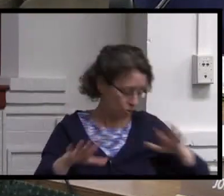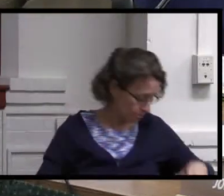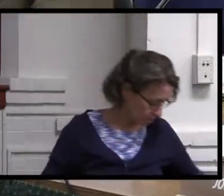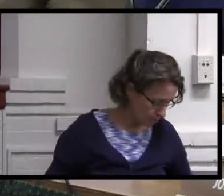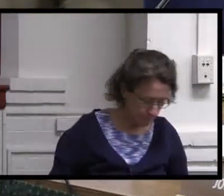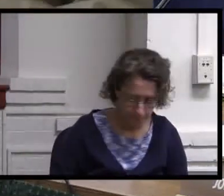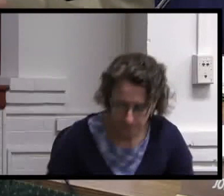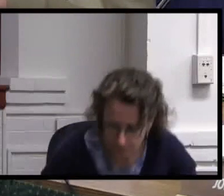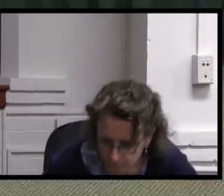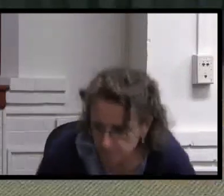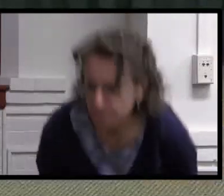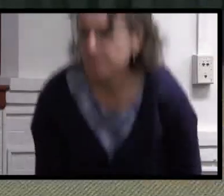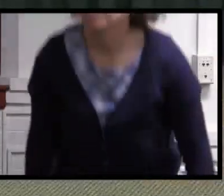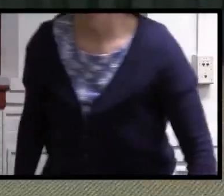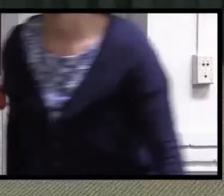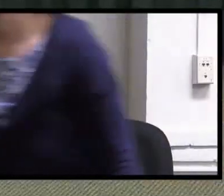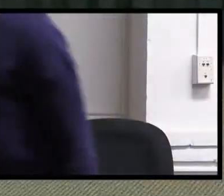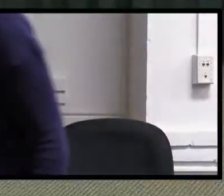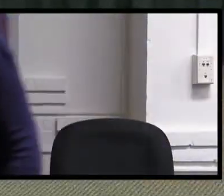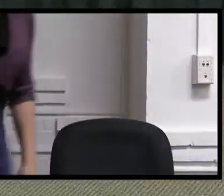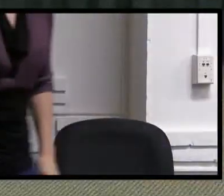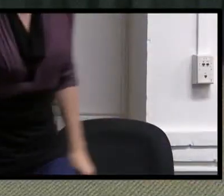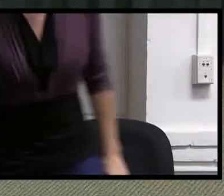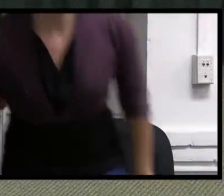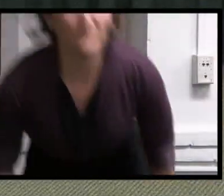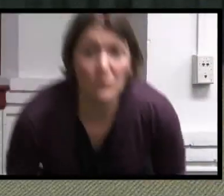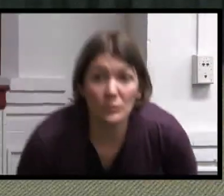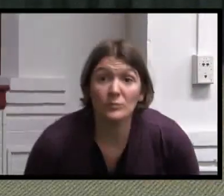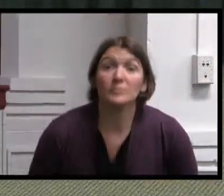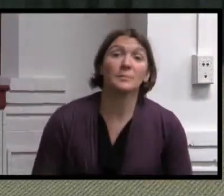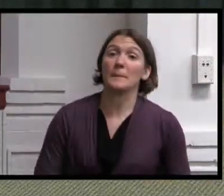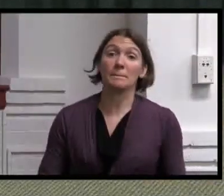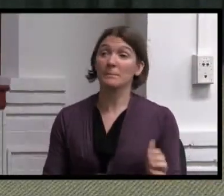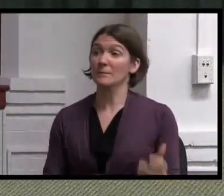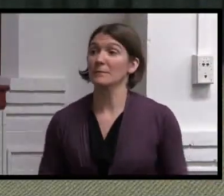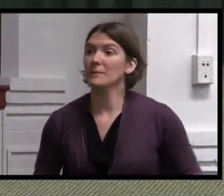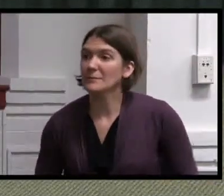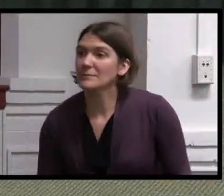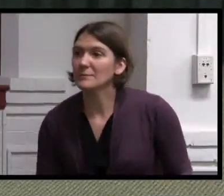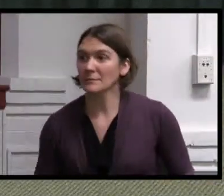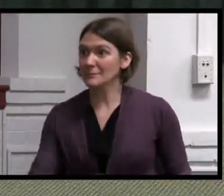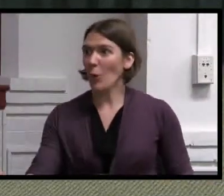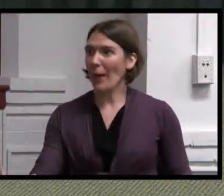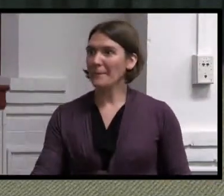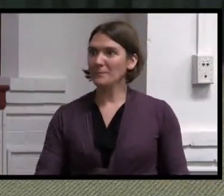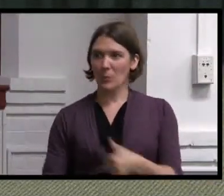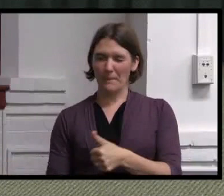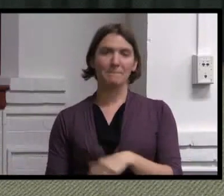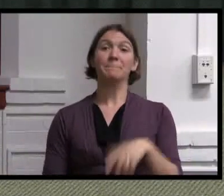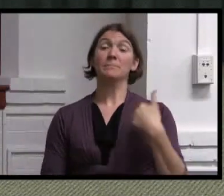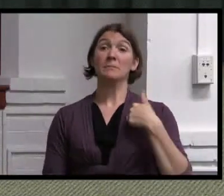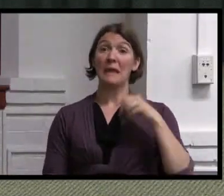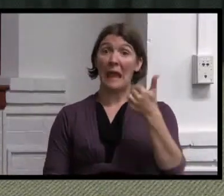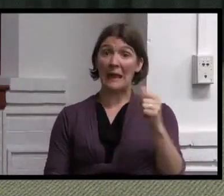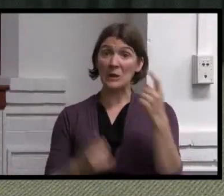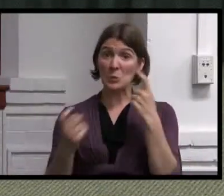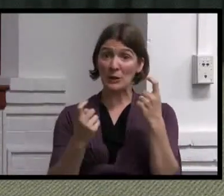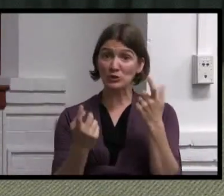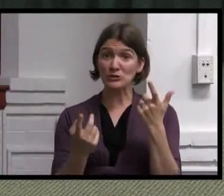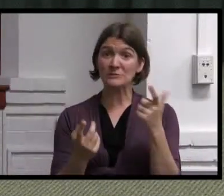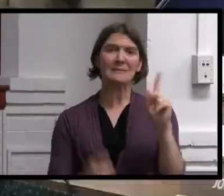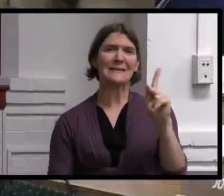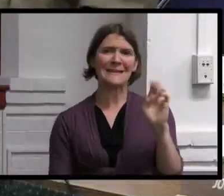Does anyone on the board have any questions, comments? Yeah, it's pretty detailed. I have one